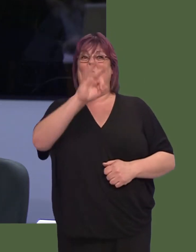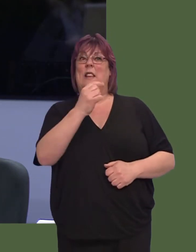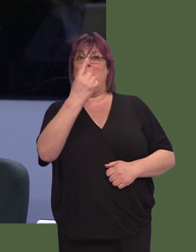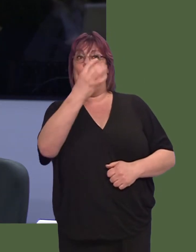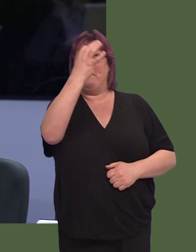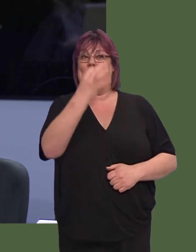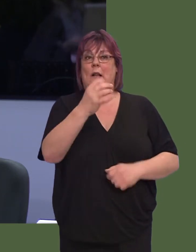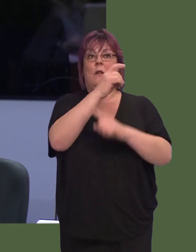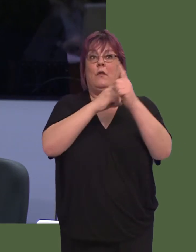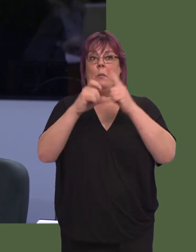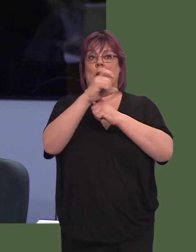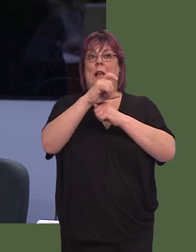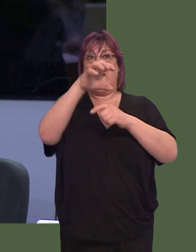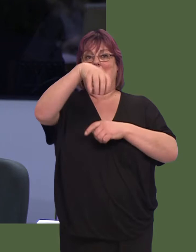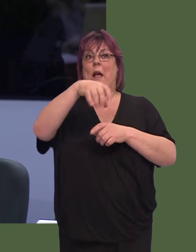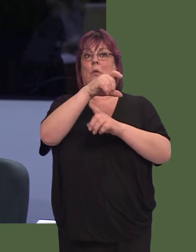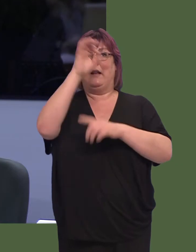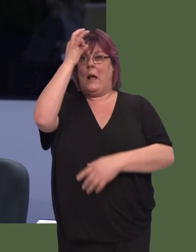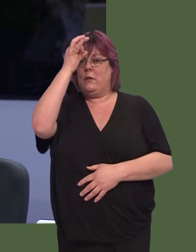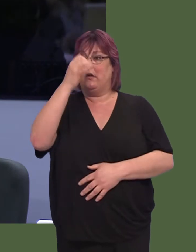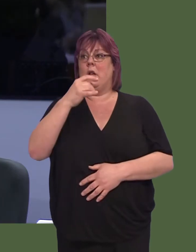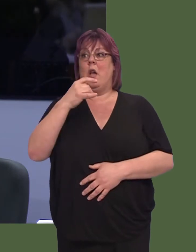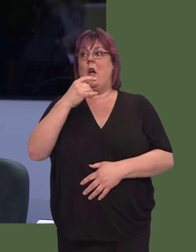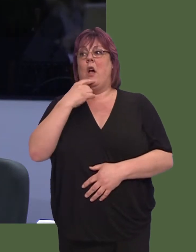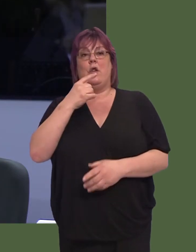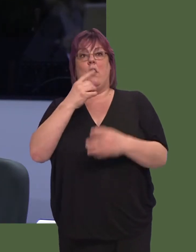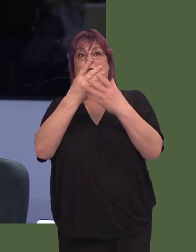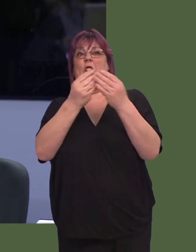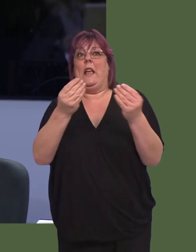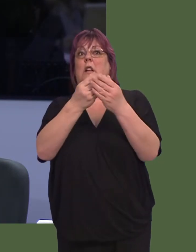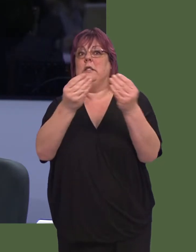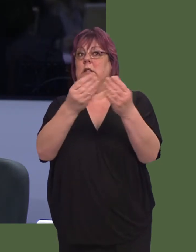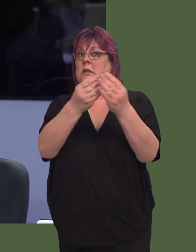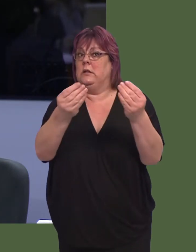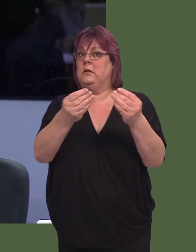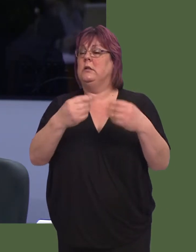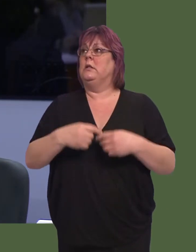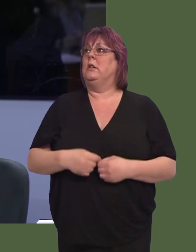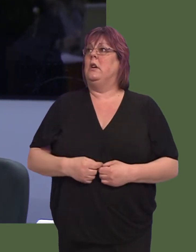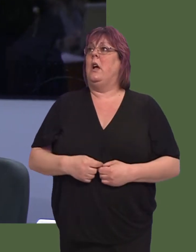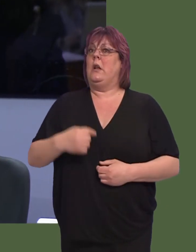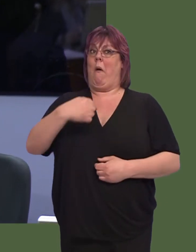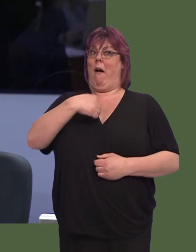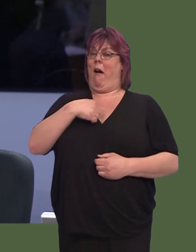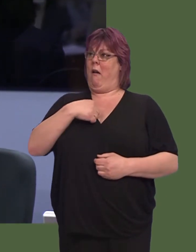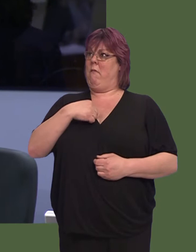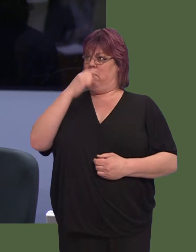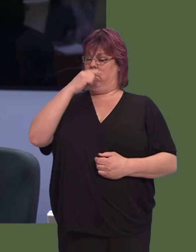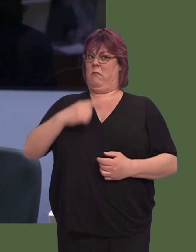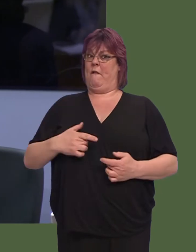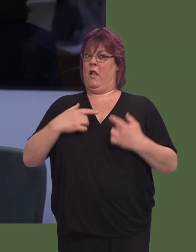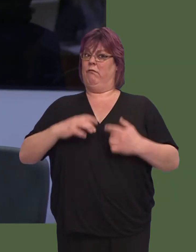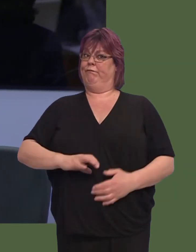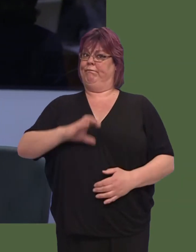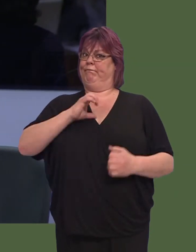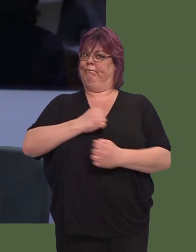that 81% of town and community council seats last year were uncontested or vacant. Now, I and many others consider